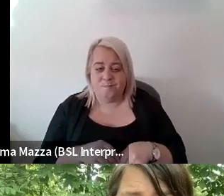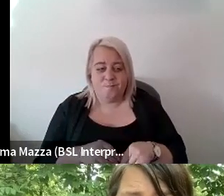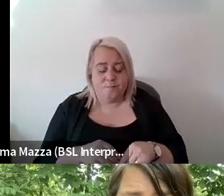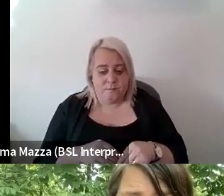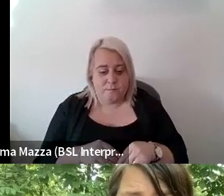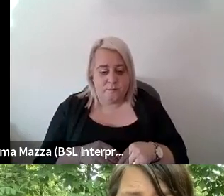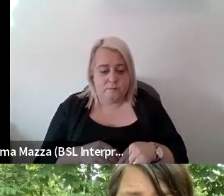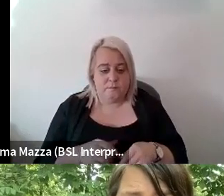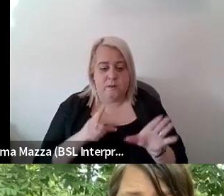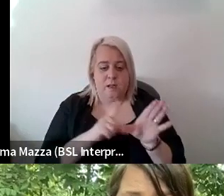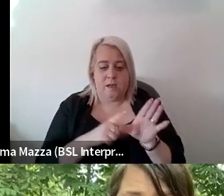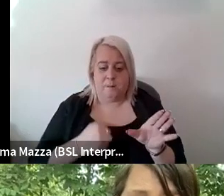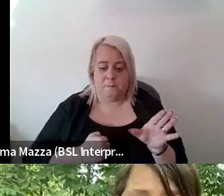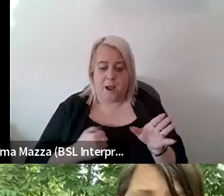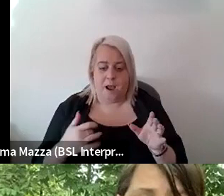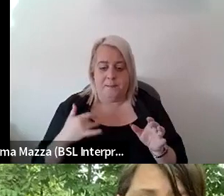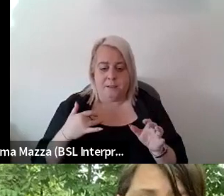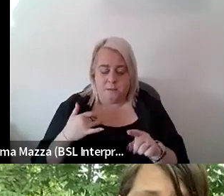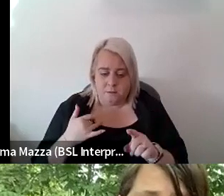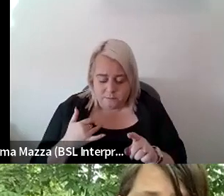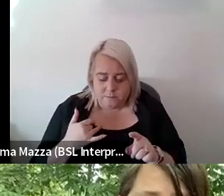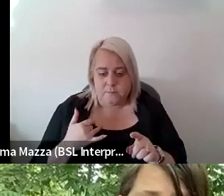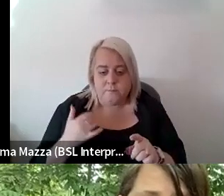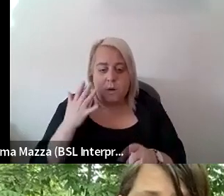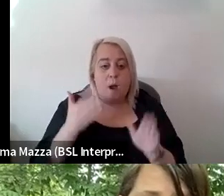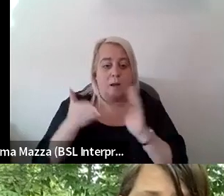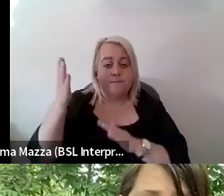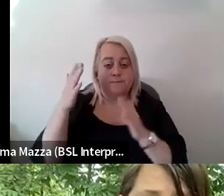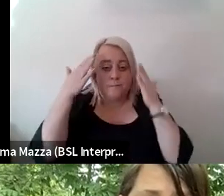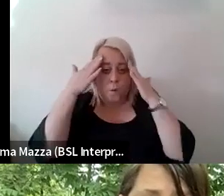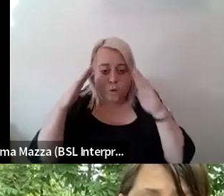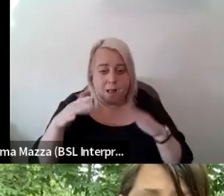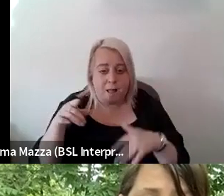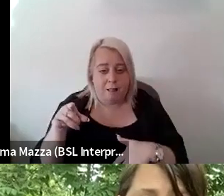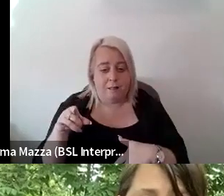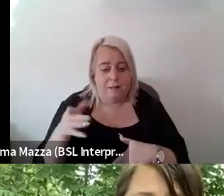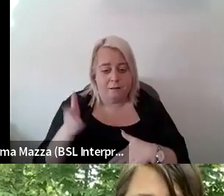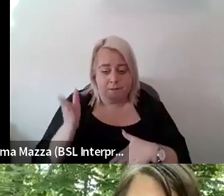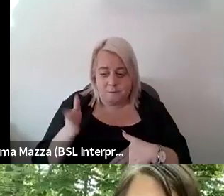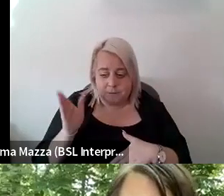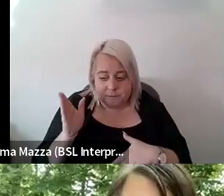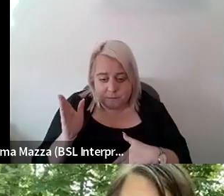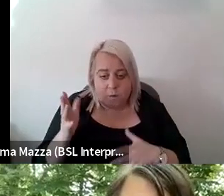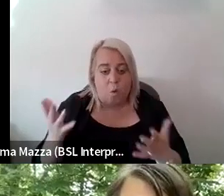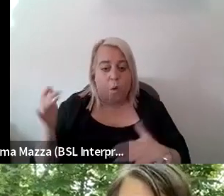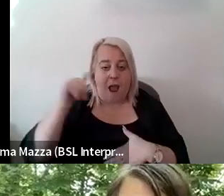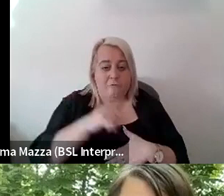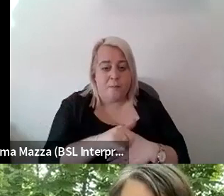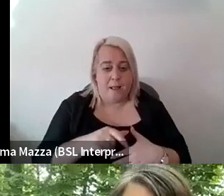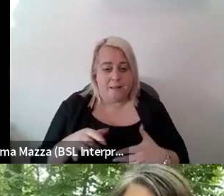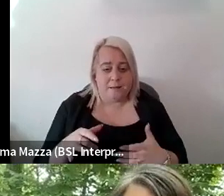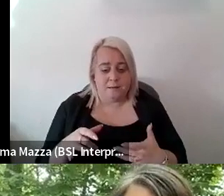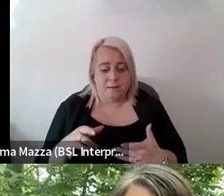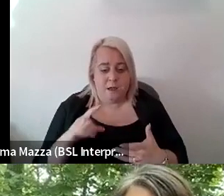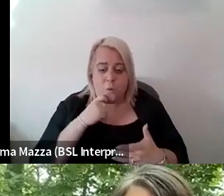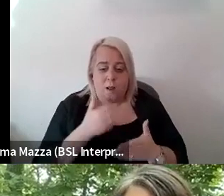In my opinion, I give example, when I go to hotels, for example, or on airplanes, I get this very